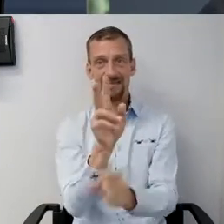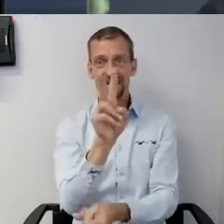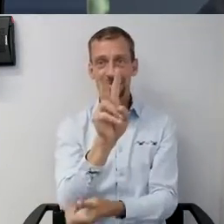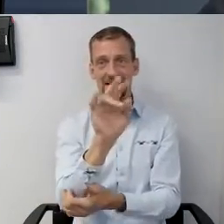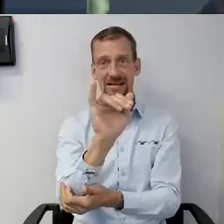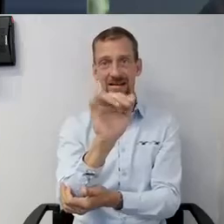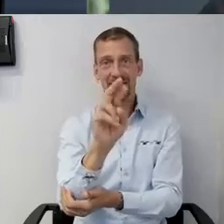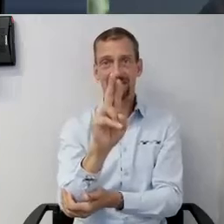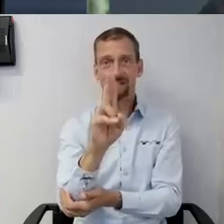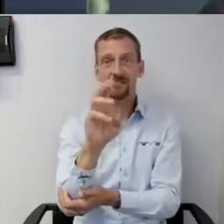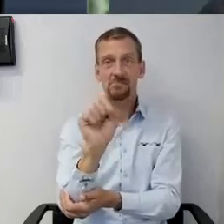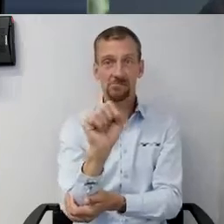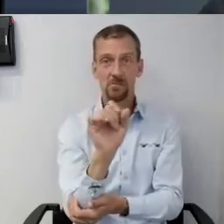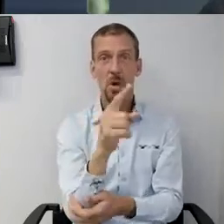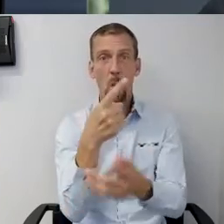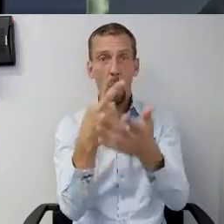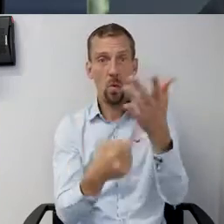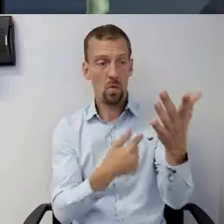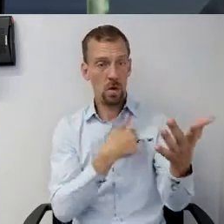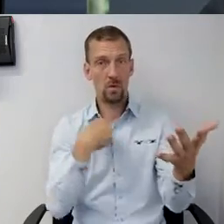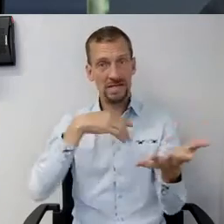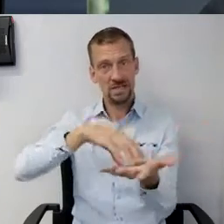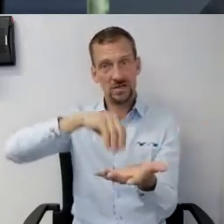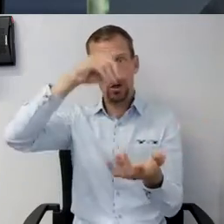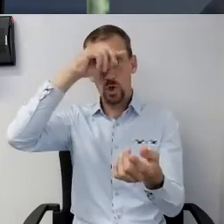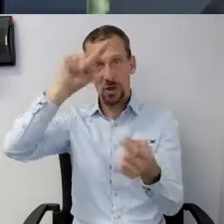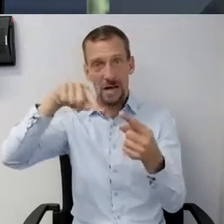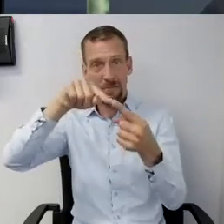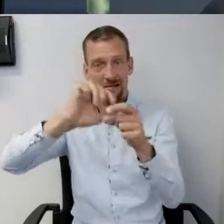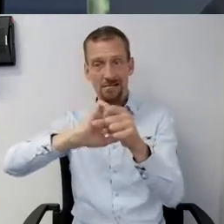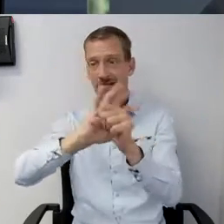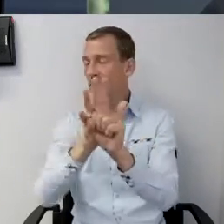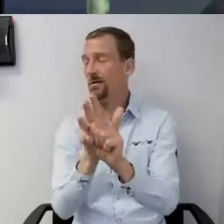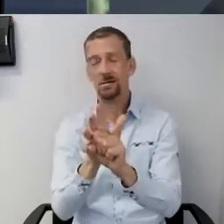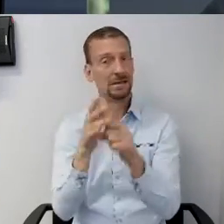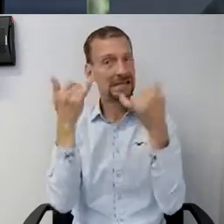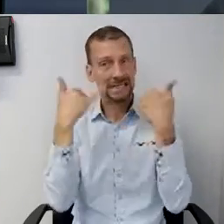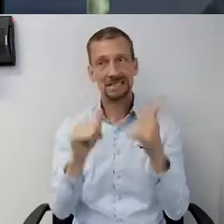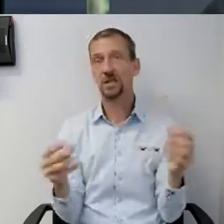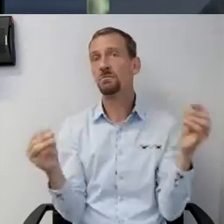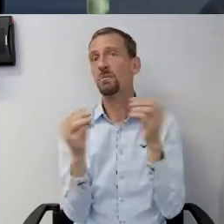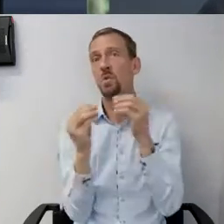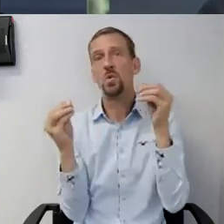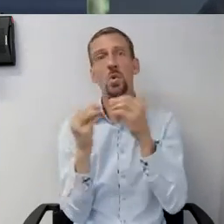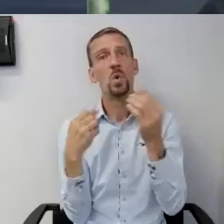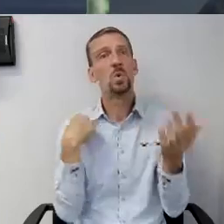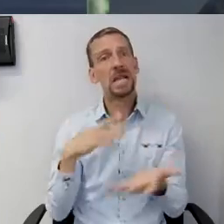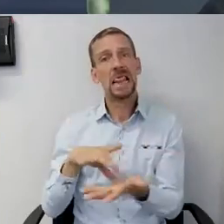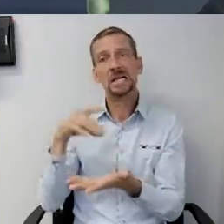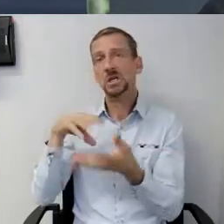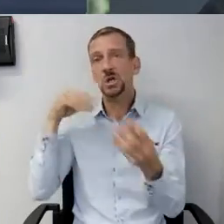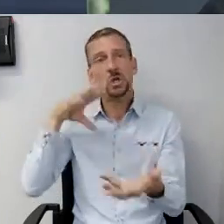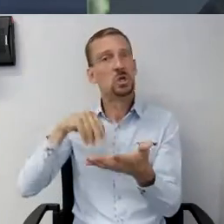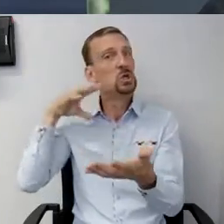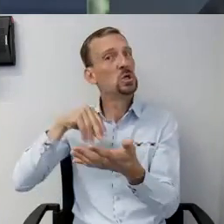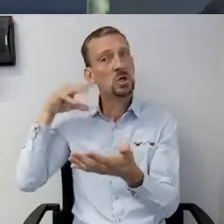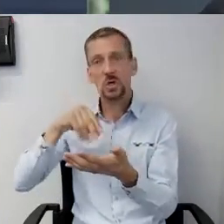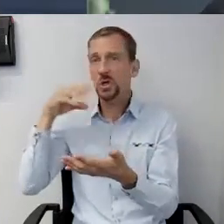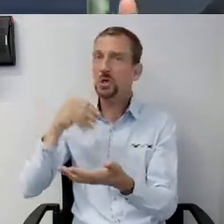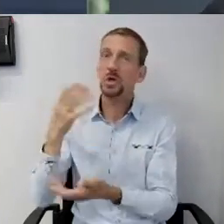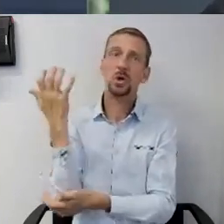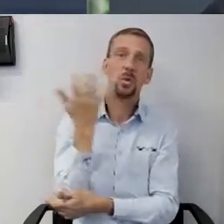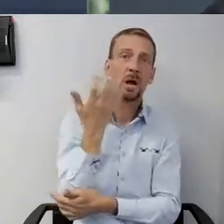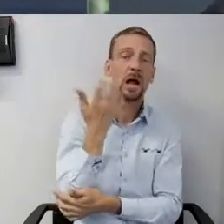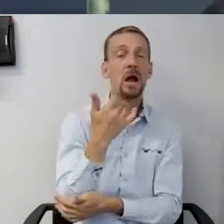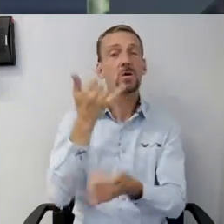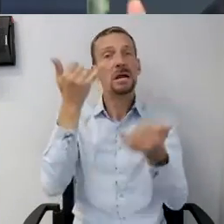again, while we're learning more and more about it, there's still so much that is unknown. So these, we